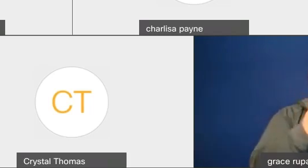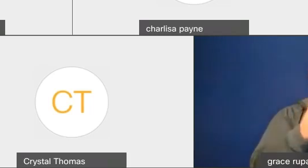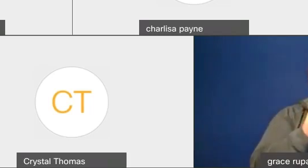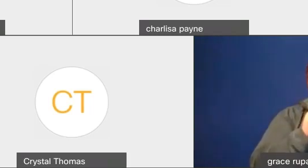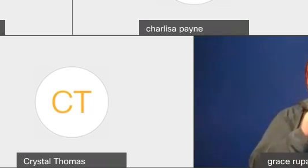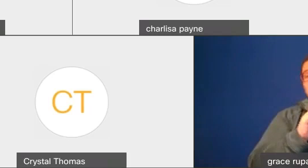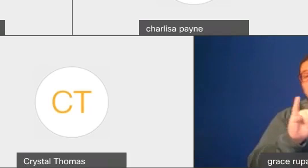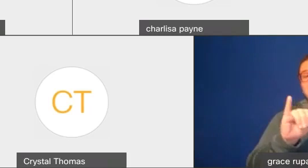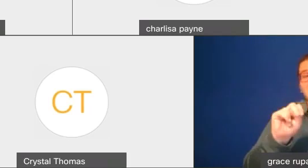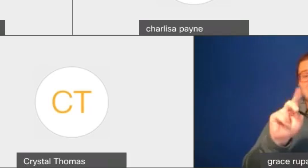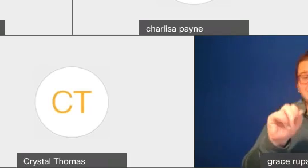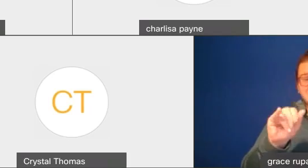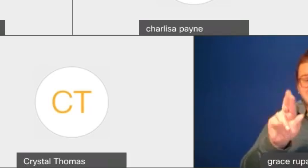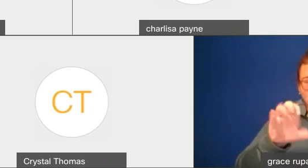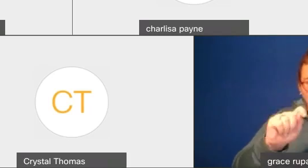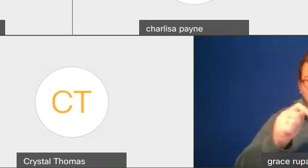day,